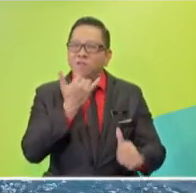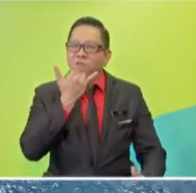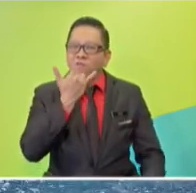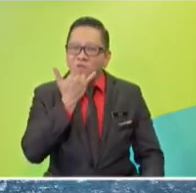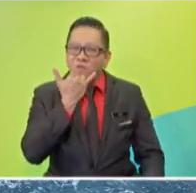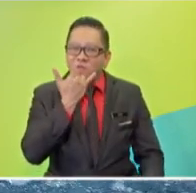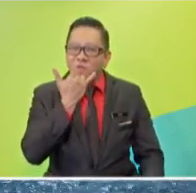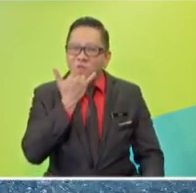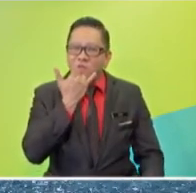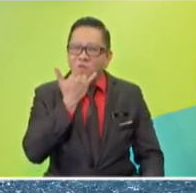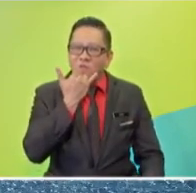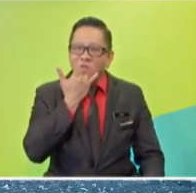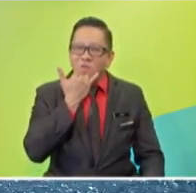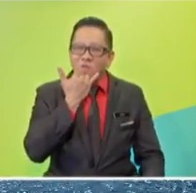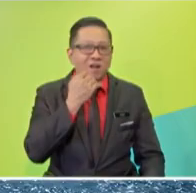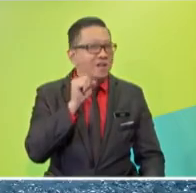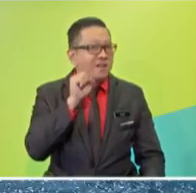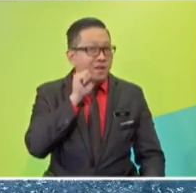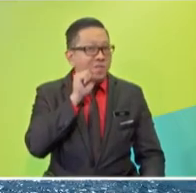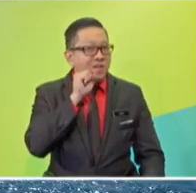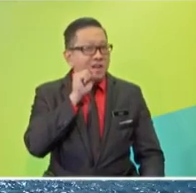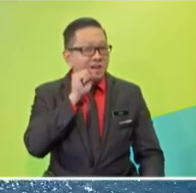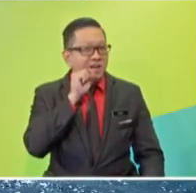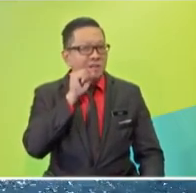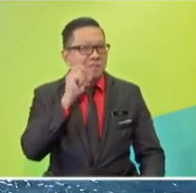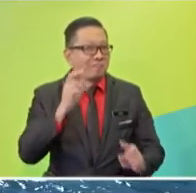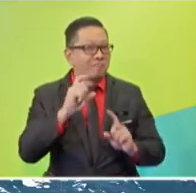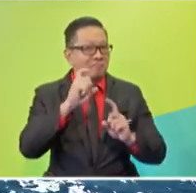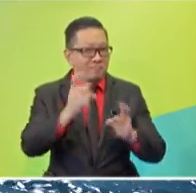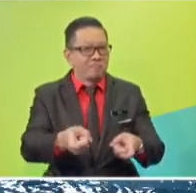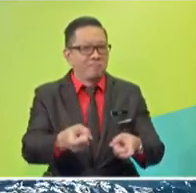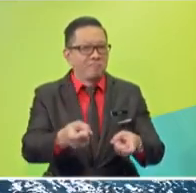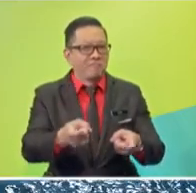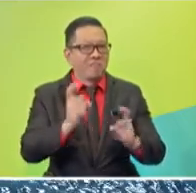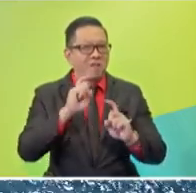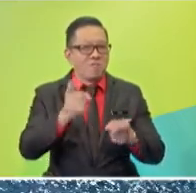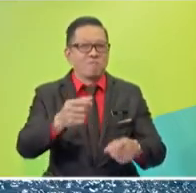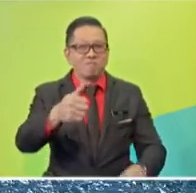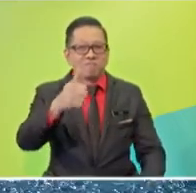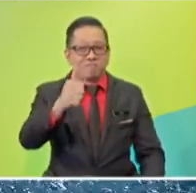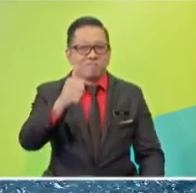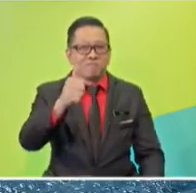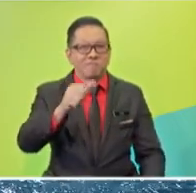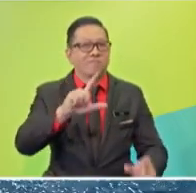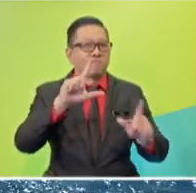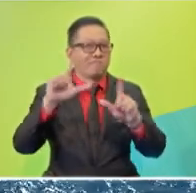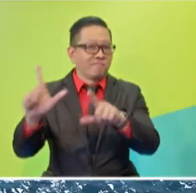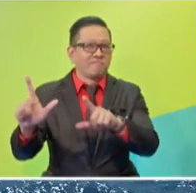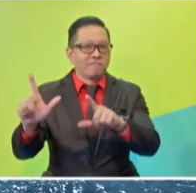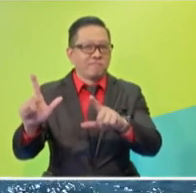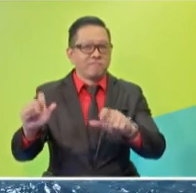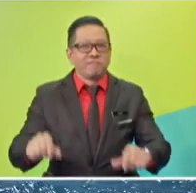Auni. And I guess Shafika, you can reward her with a thumbs up. Right. Yes.